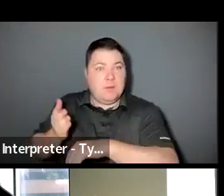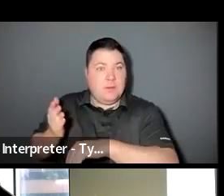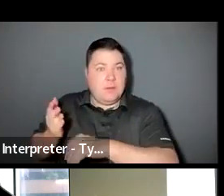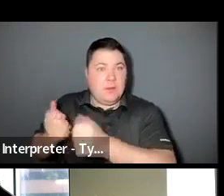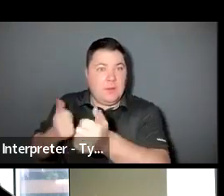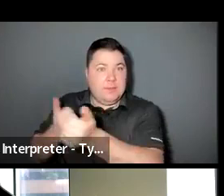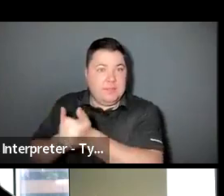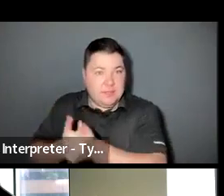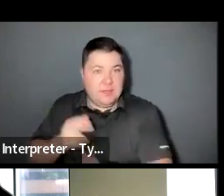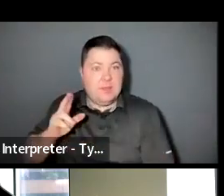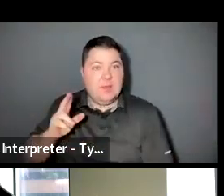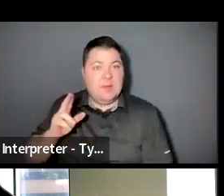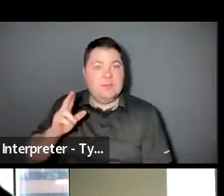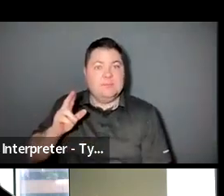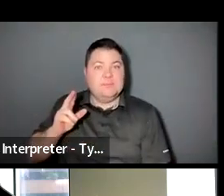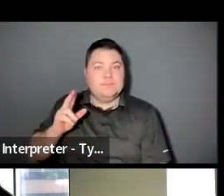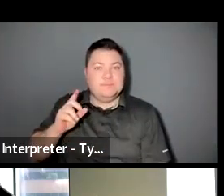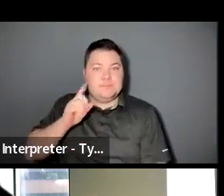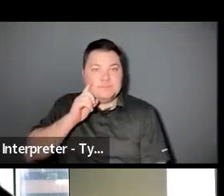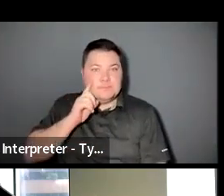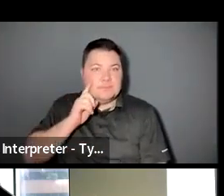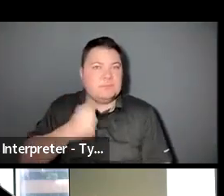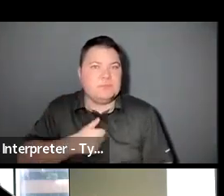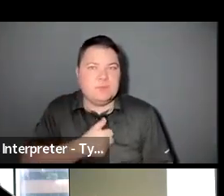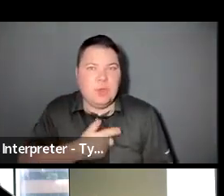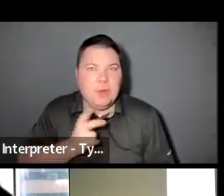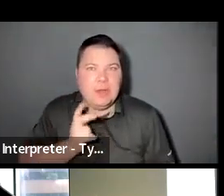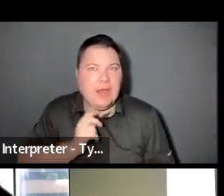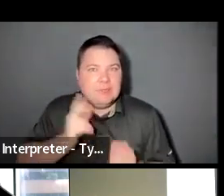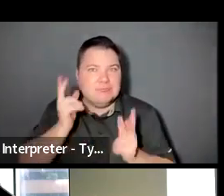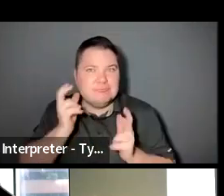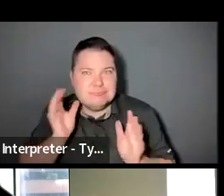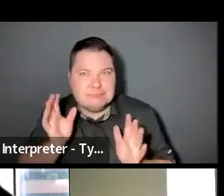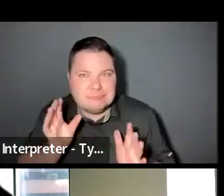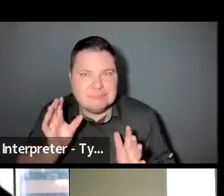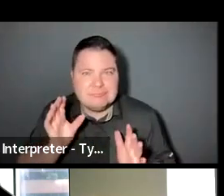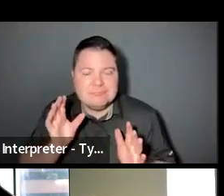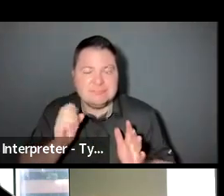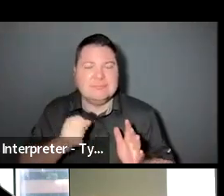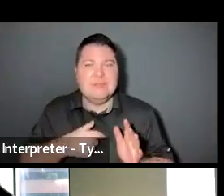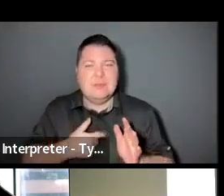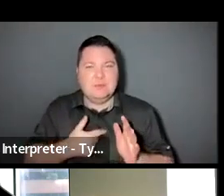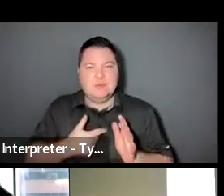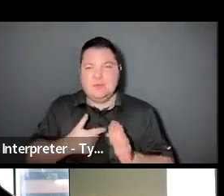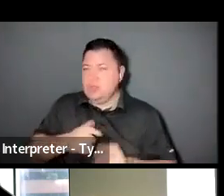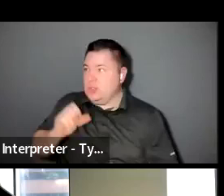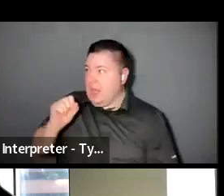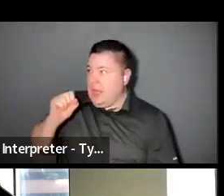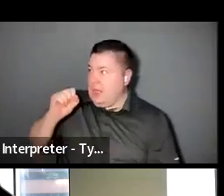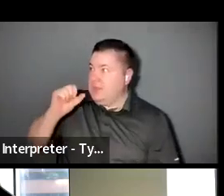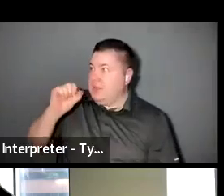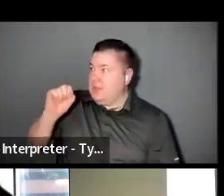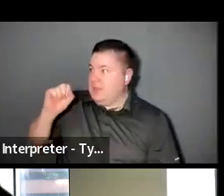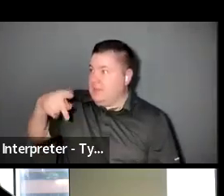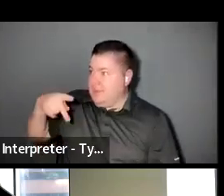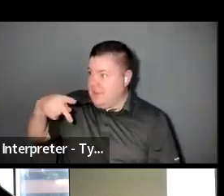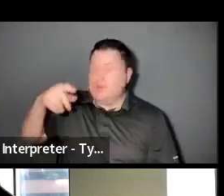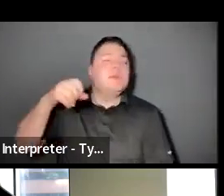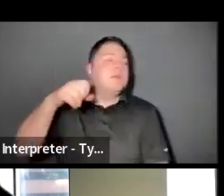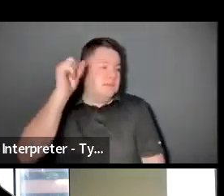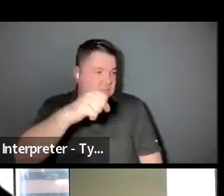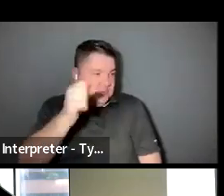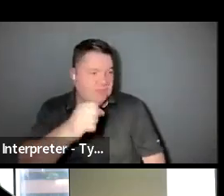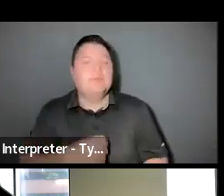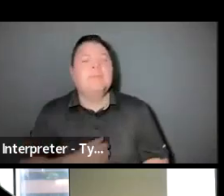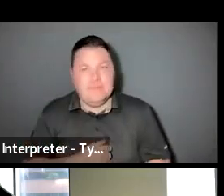Relative to the secure platform, I'm sorry, my audio was breaking up. Relative to the secure platform plan? Yes, sir. Okay, yes.